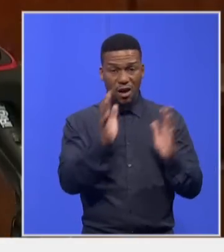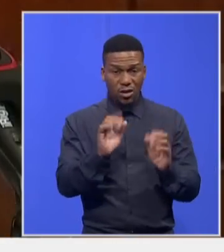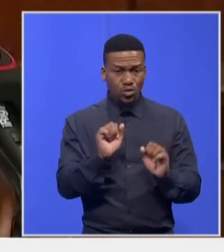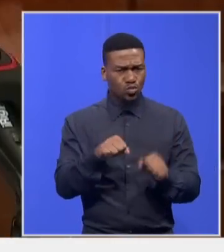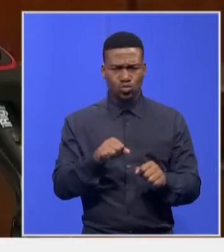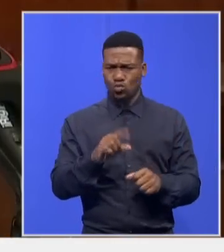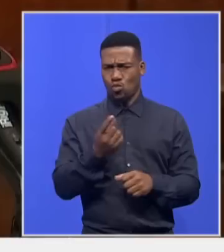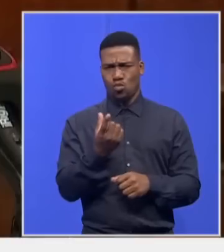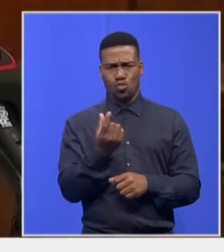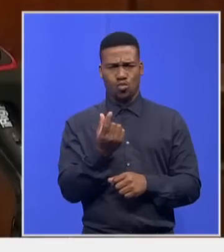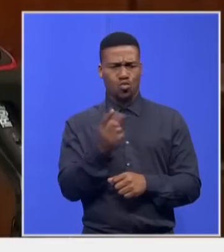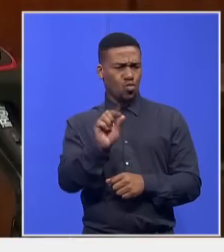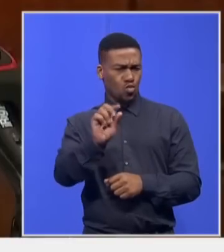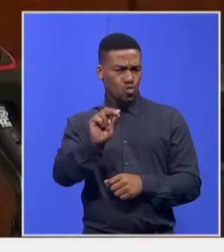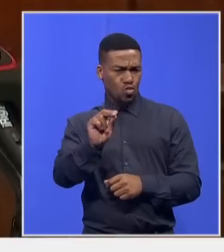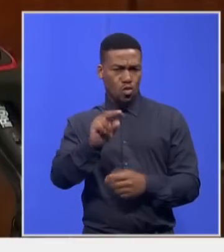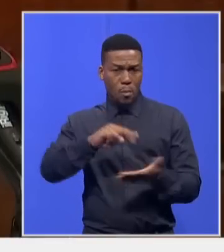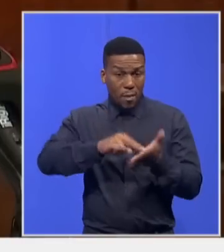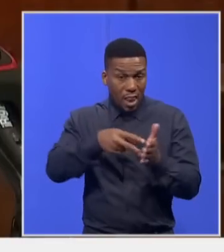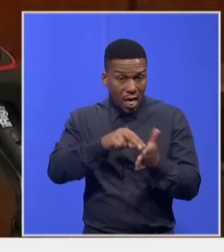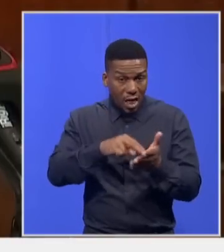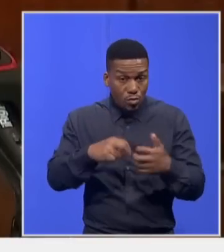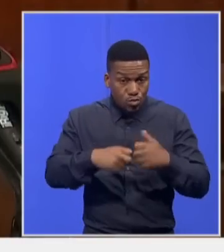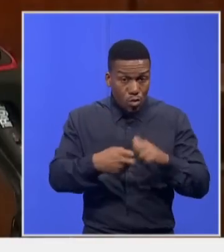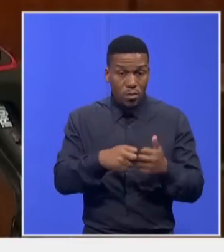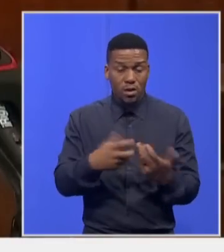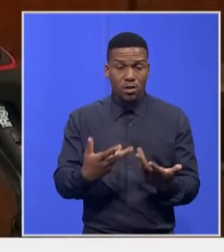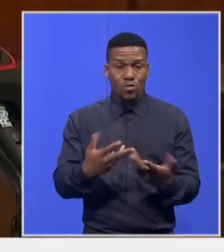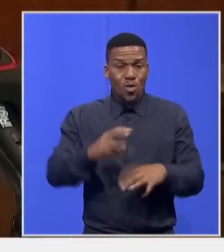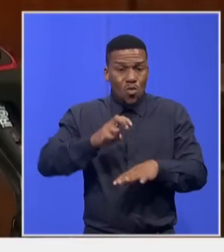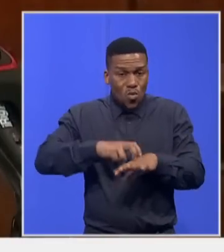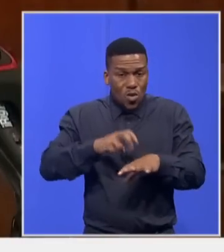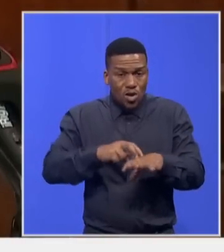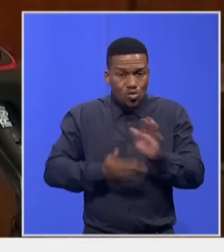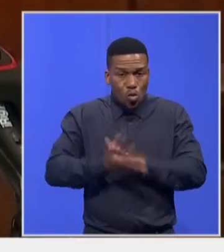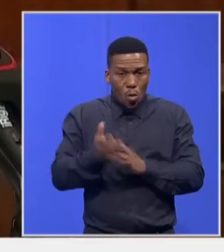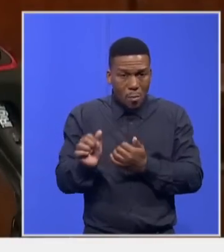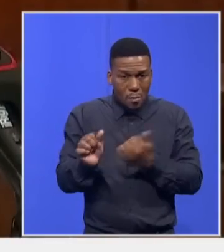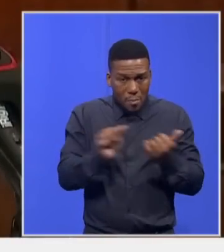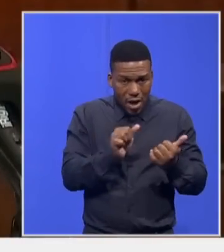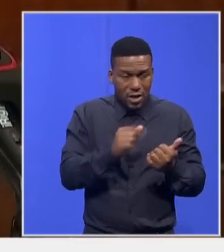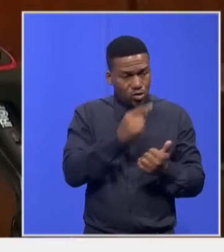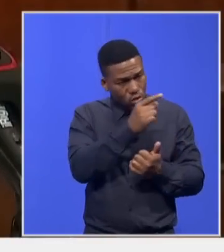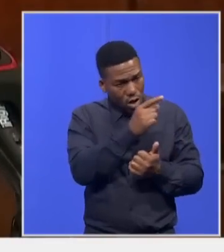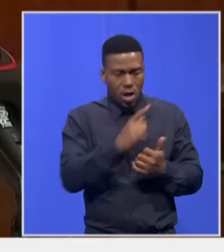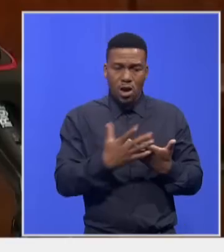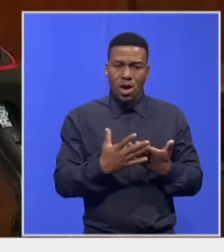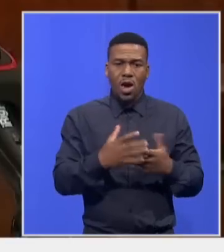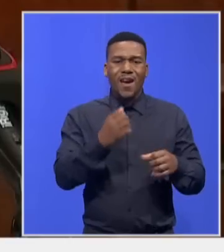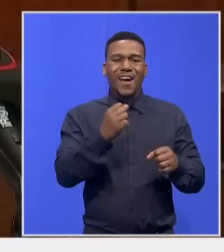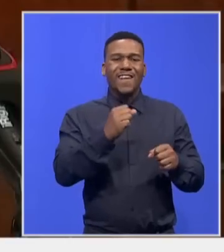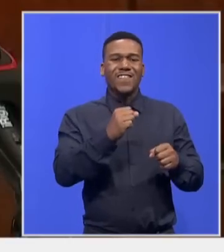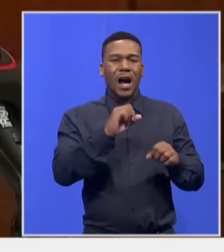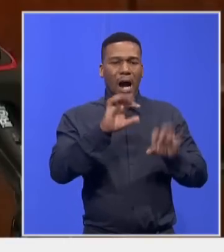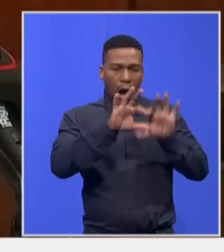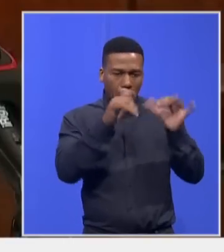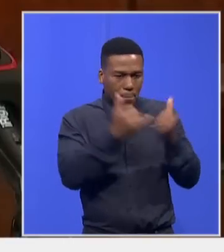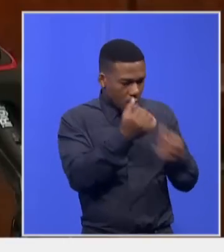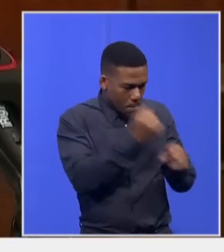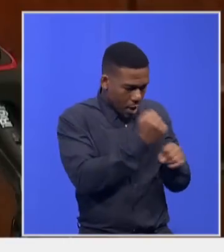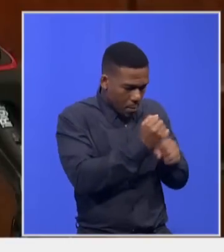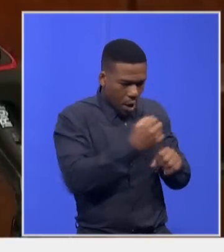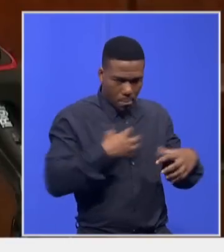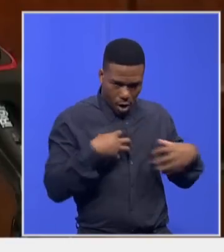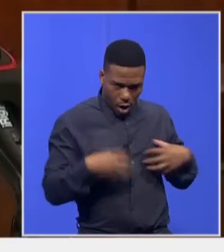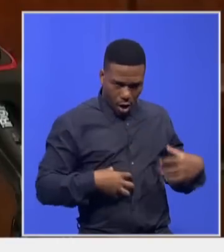is that dispensation of saying, let's go straight to the original equipment manufacturer. then we are able to reduce the stages of load shedding,